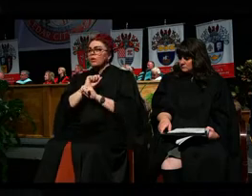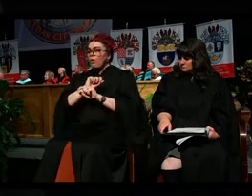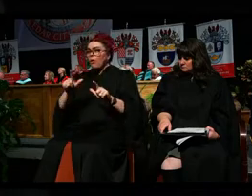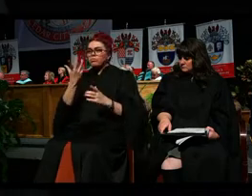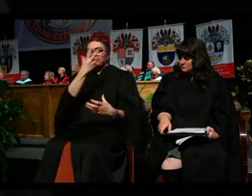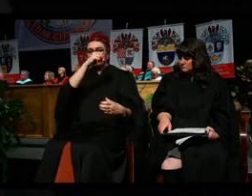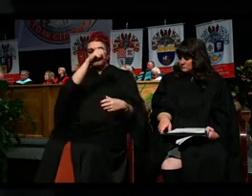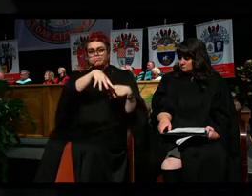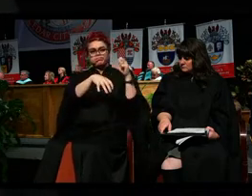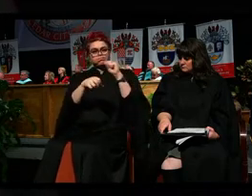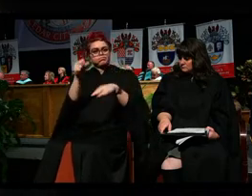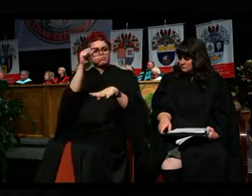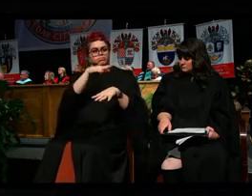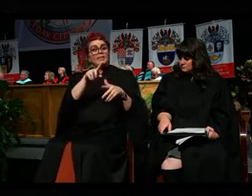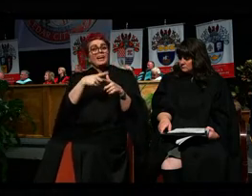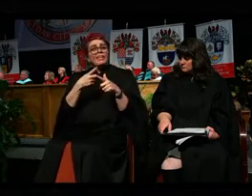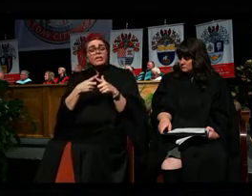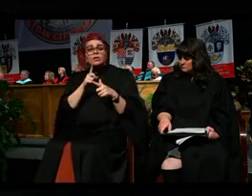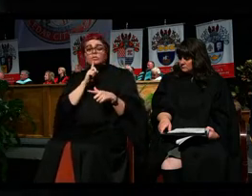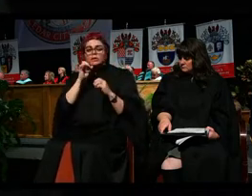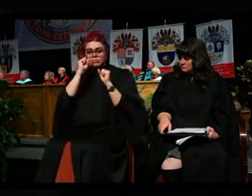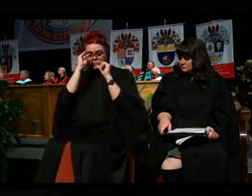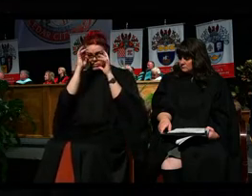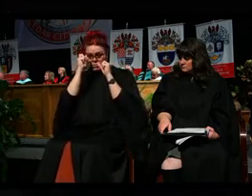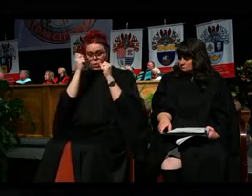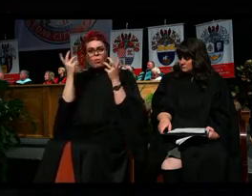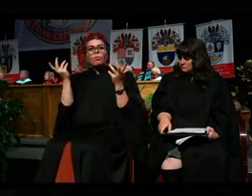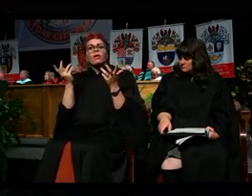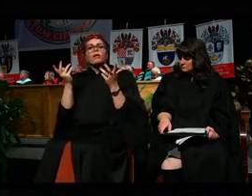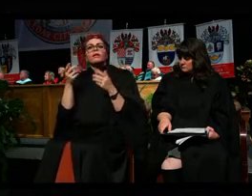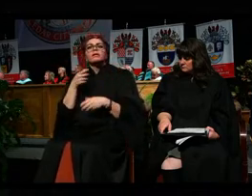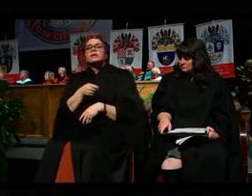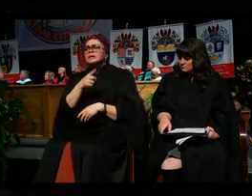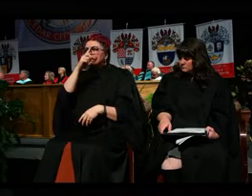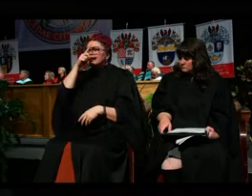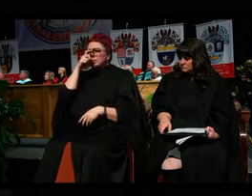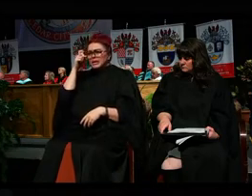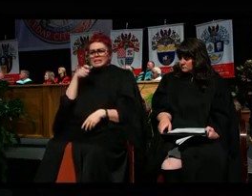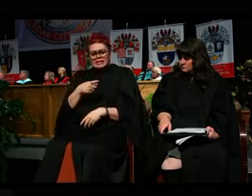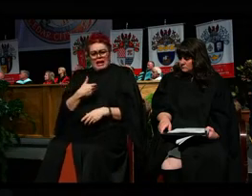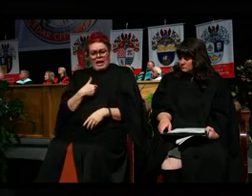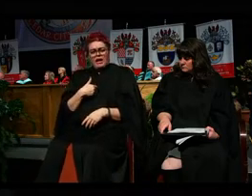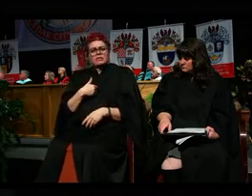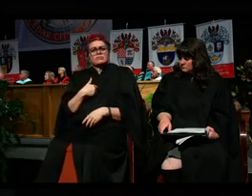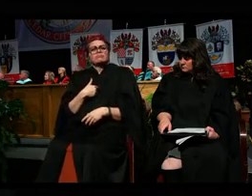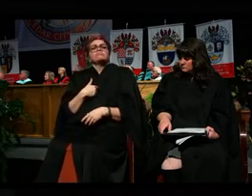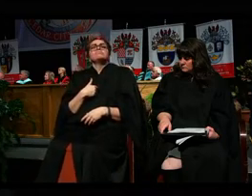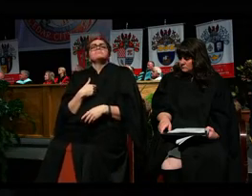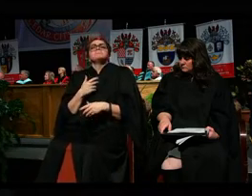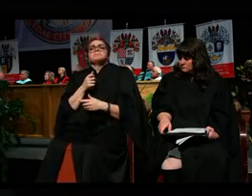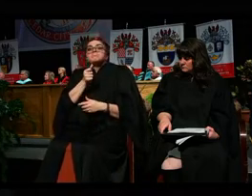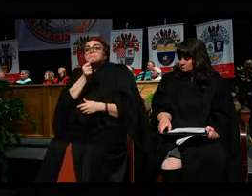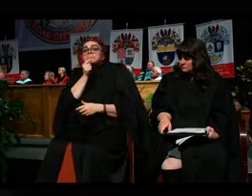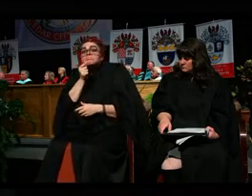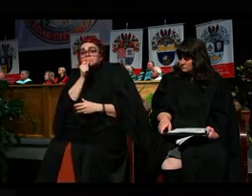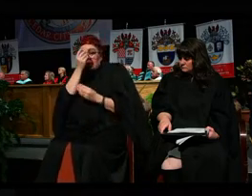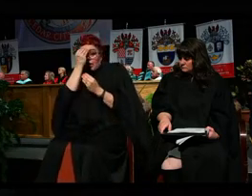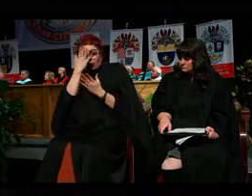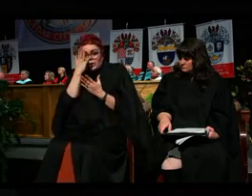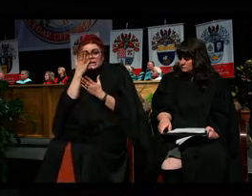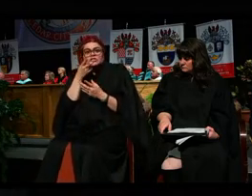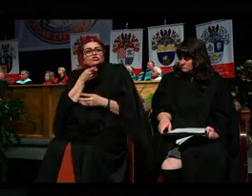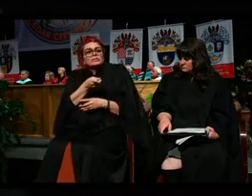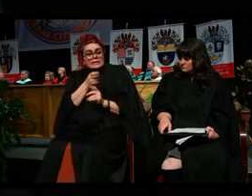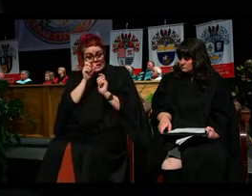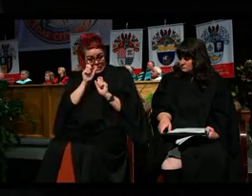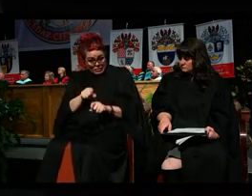inside. And then what was most amazing, because here was somebody with proprietary information, it would end